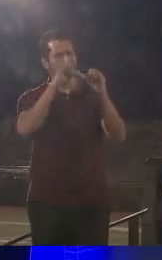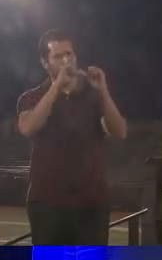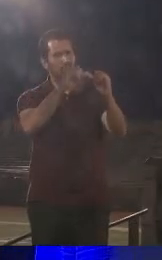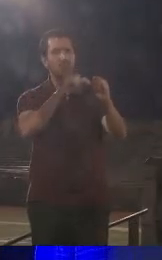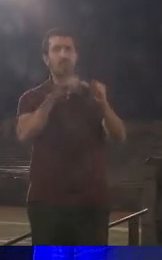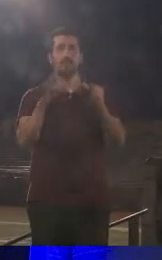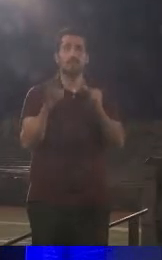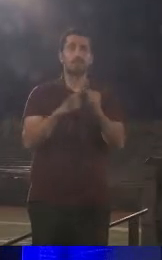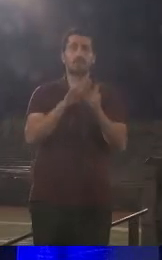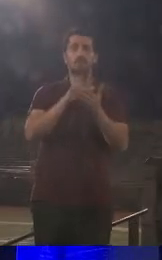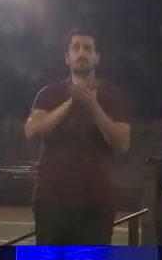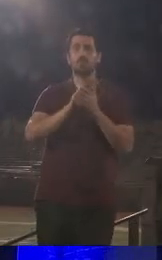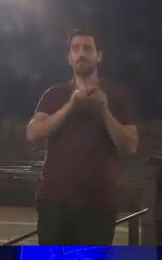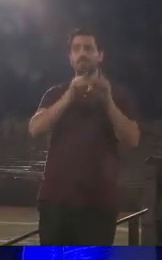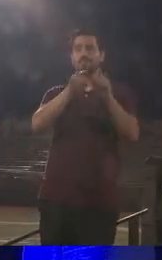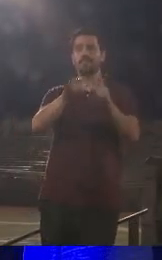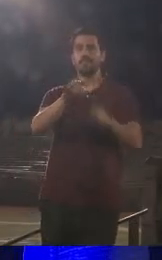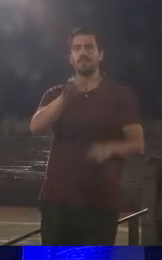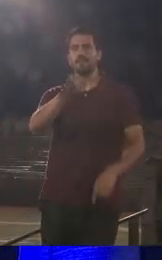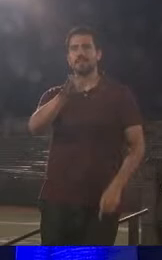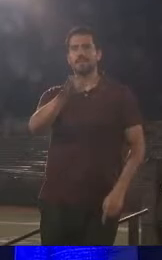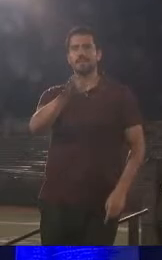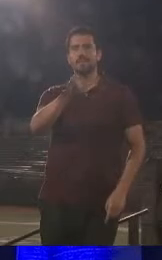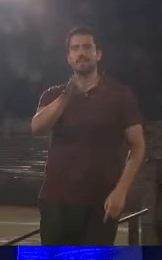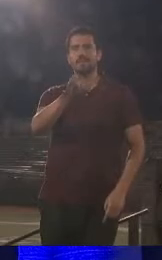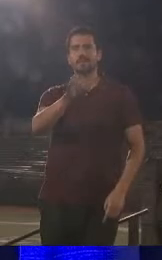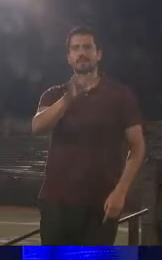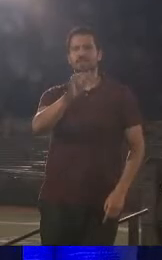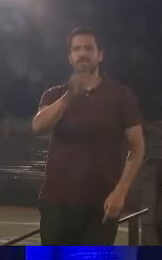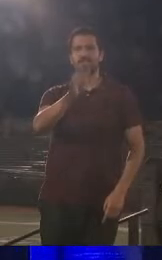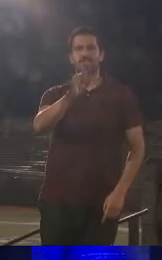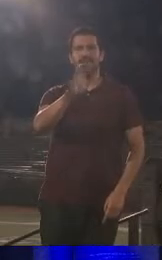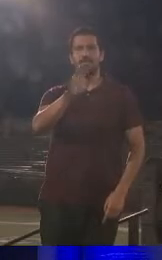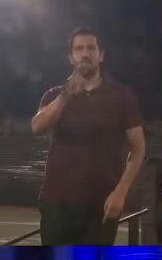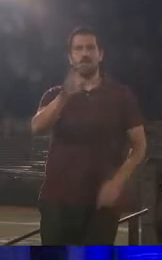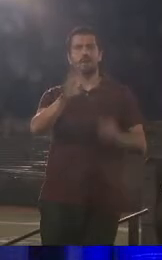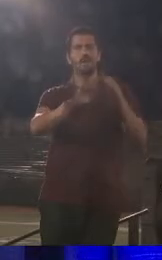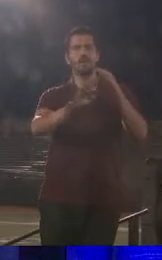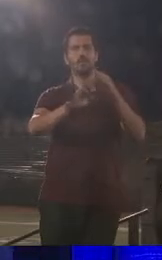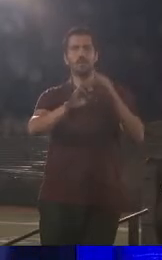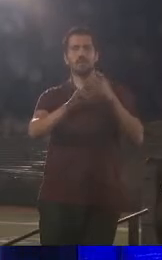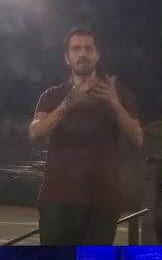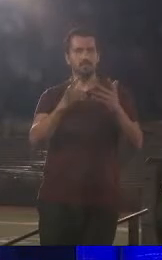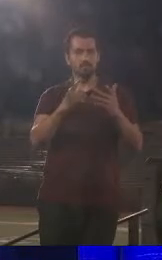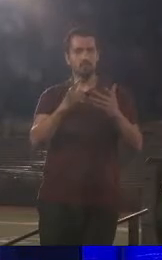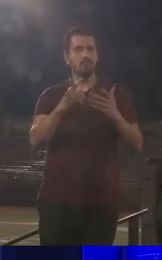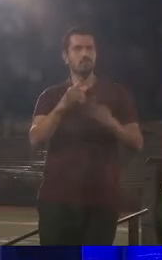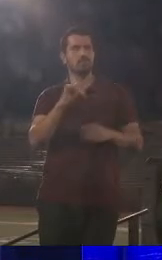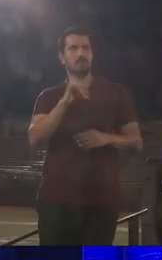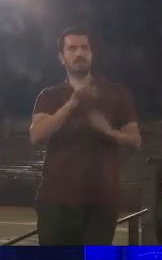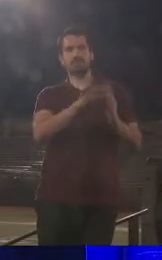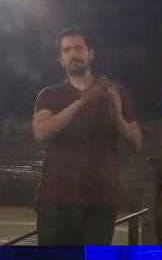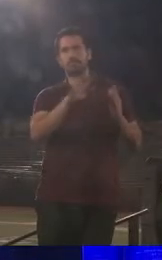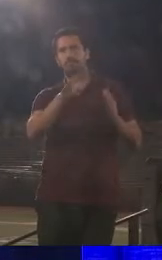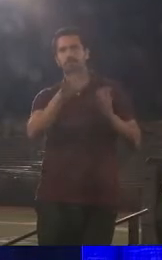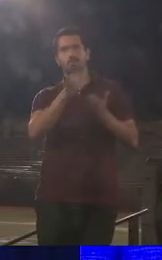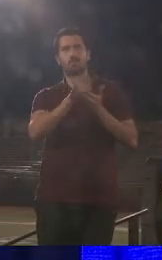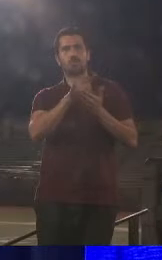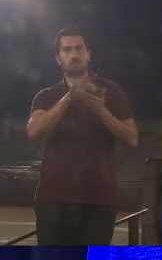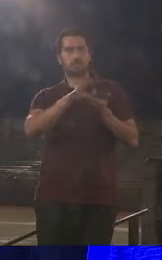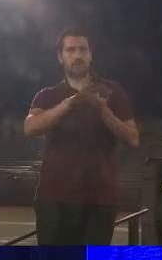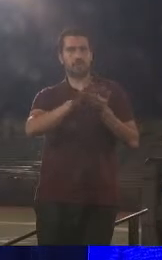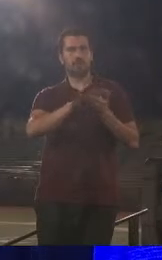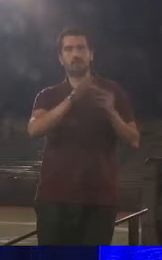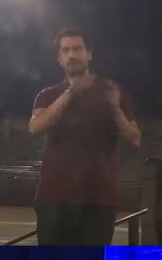school Jesus attended was Jaffet Elementary, which was a PK through fourth grade campus. He later transitioned